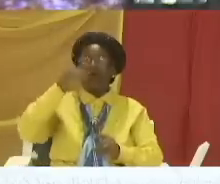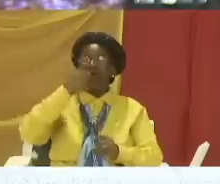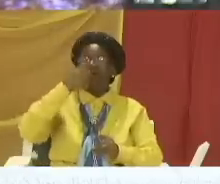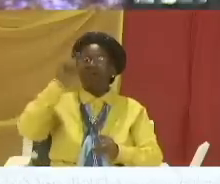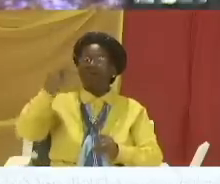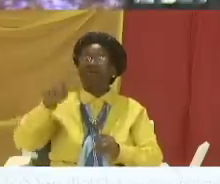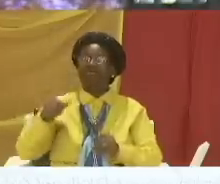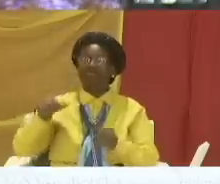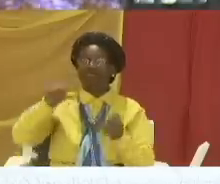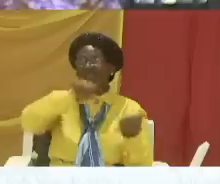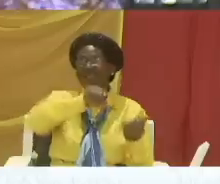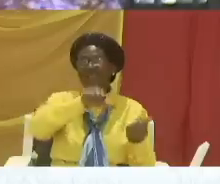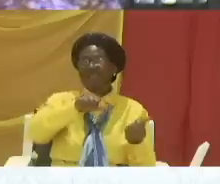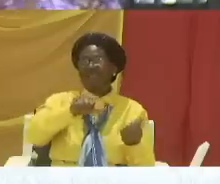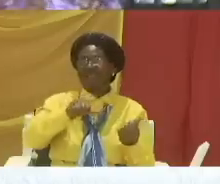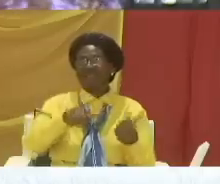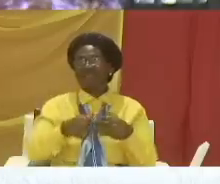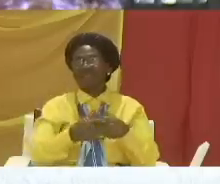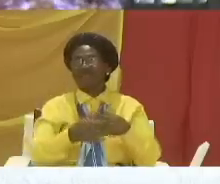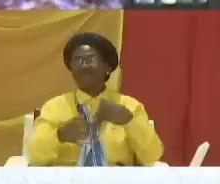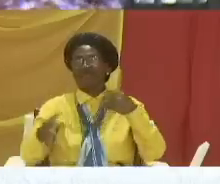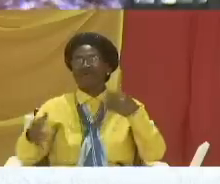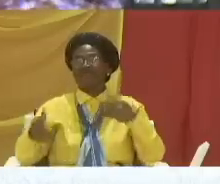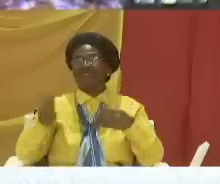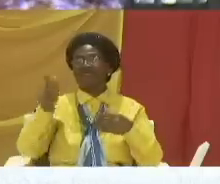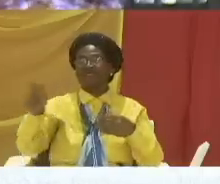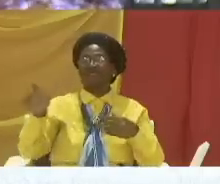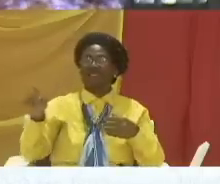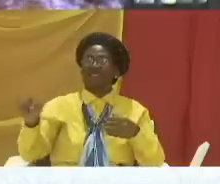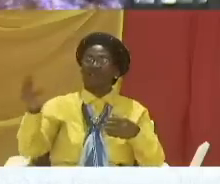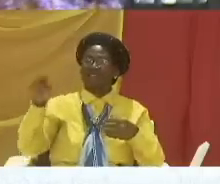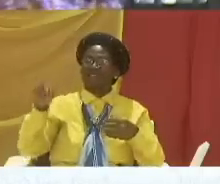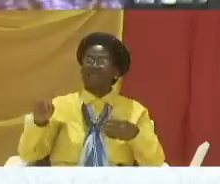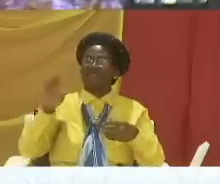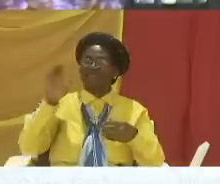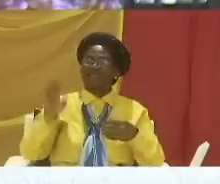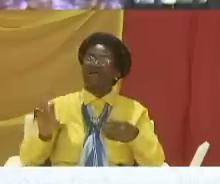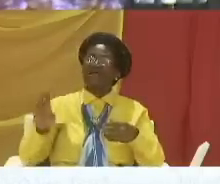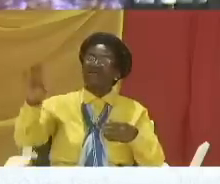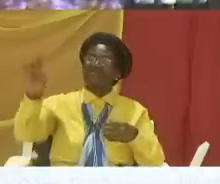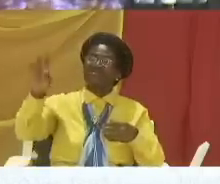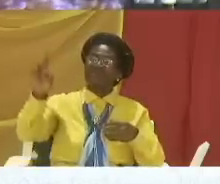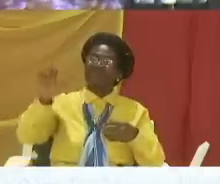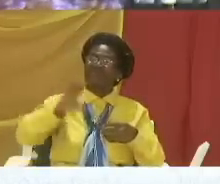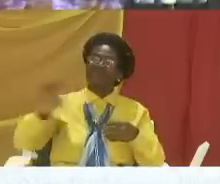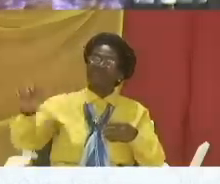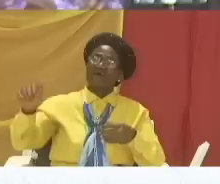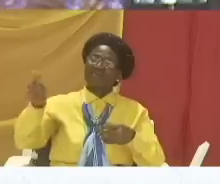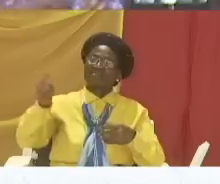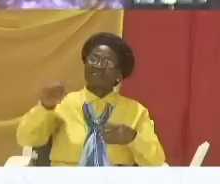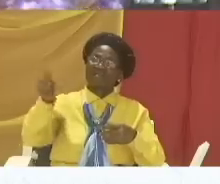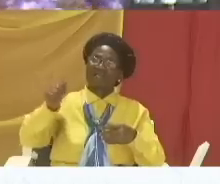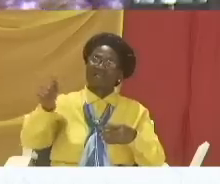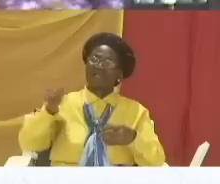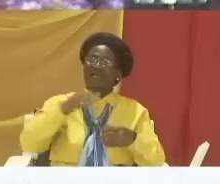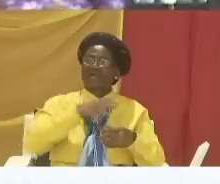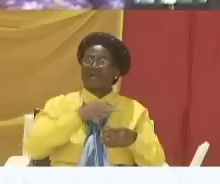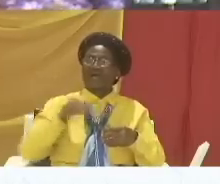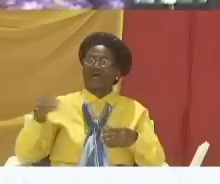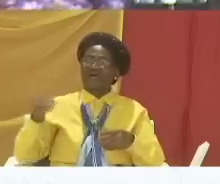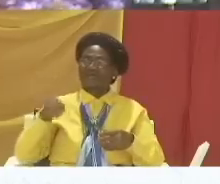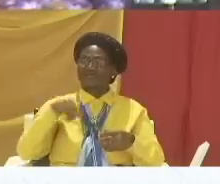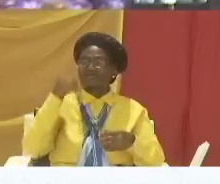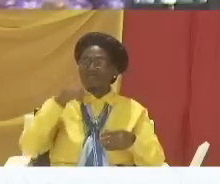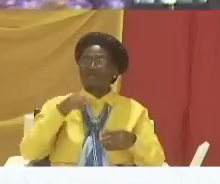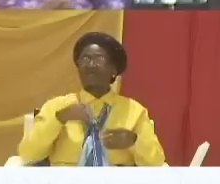10. Genesis 17 verse 10. And he said, my covenant